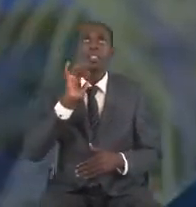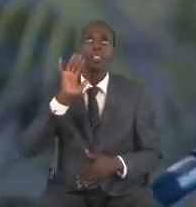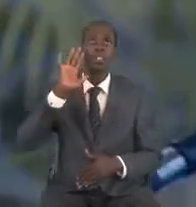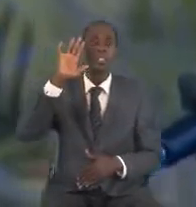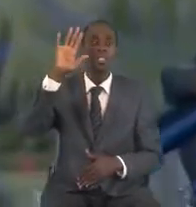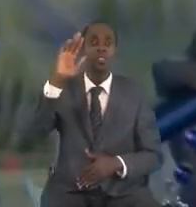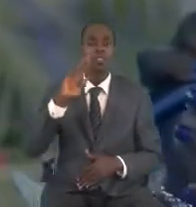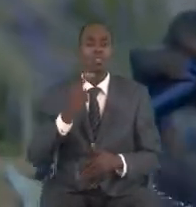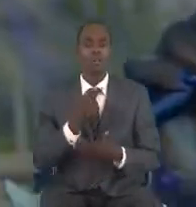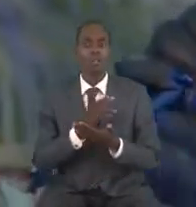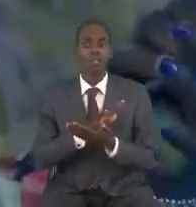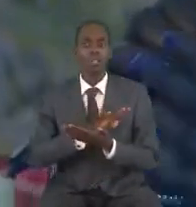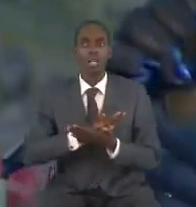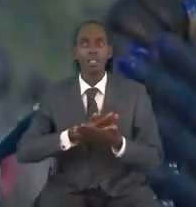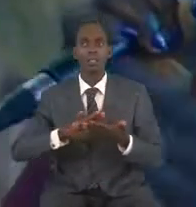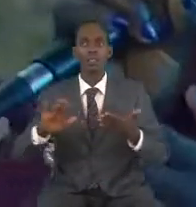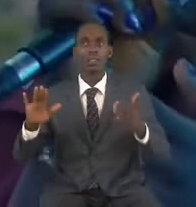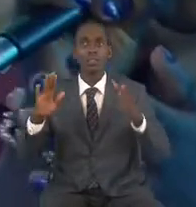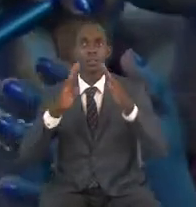is your